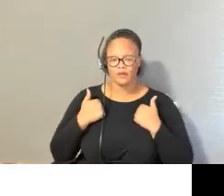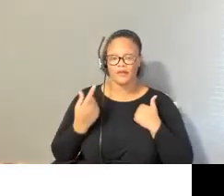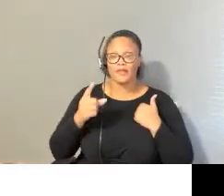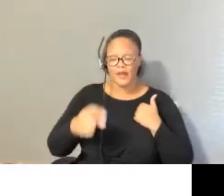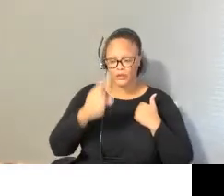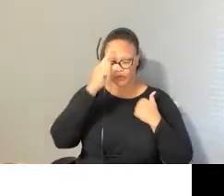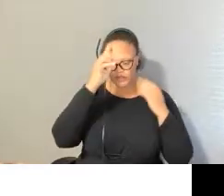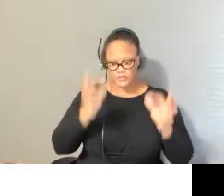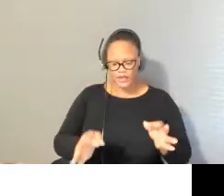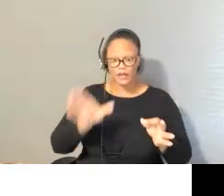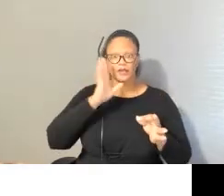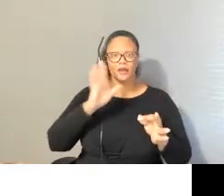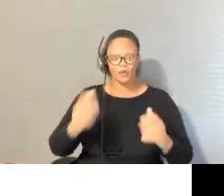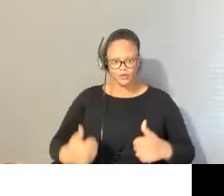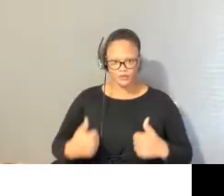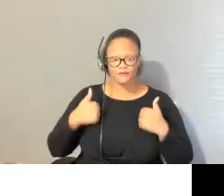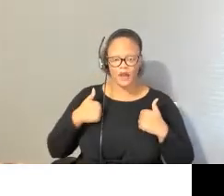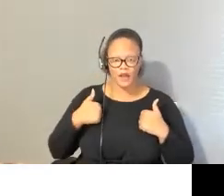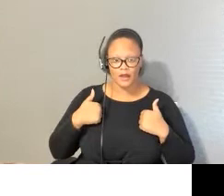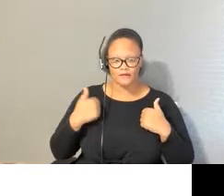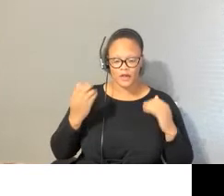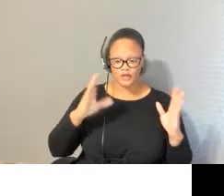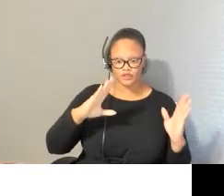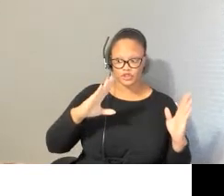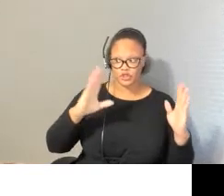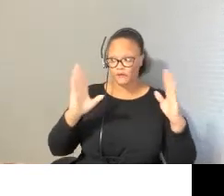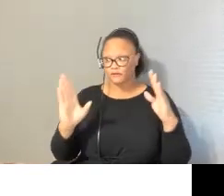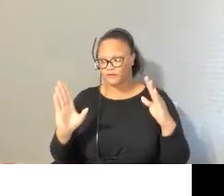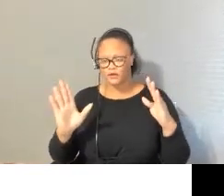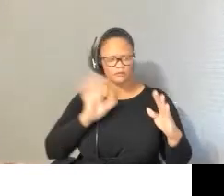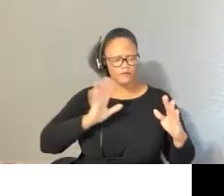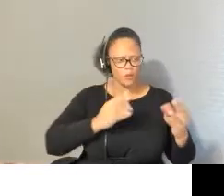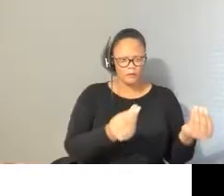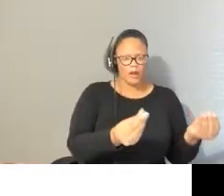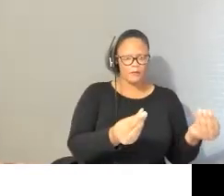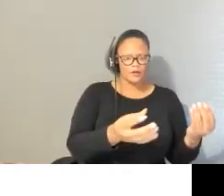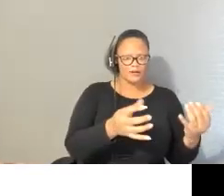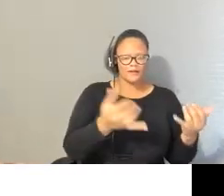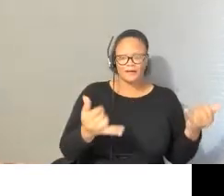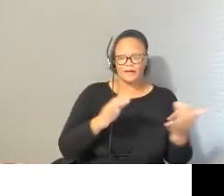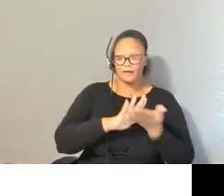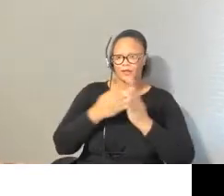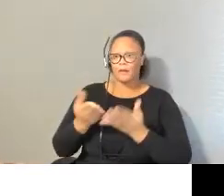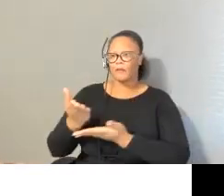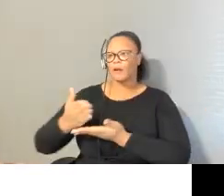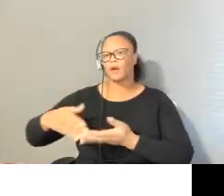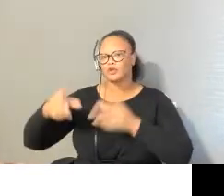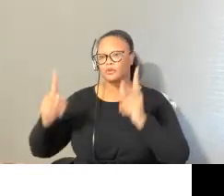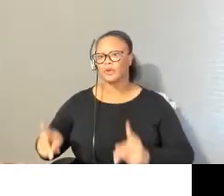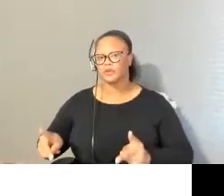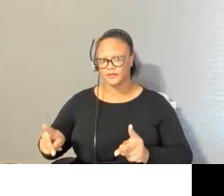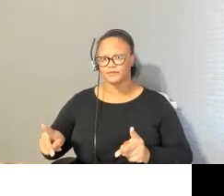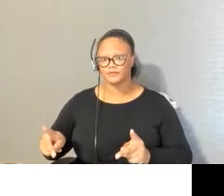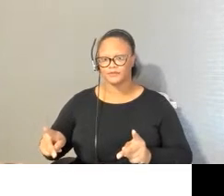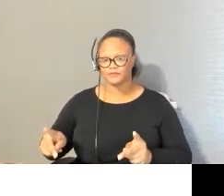survive, shift from being property to being considered a partial person. This survival